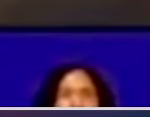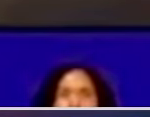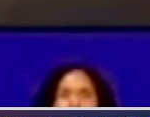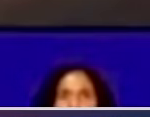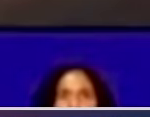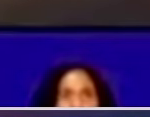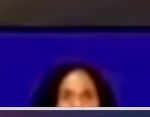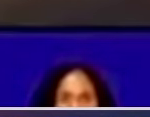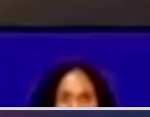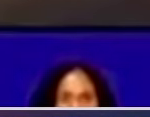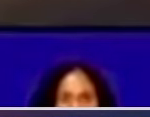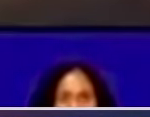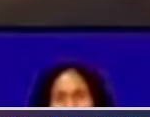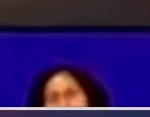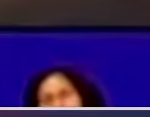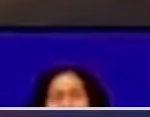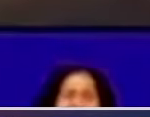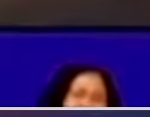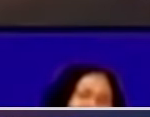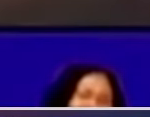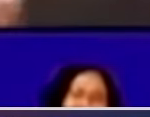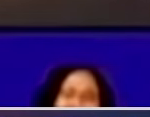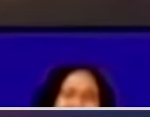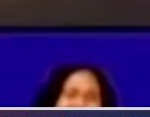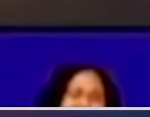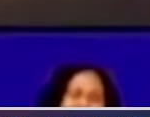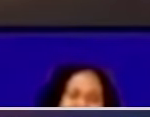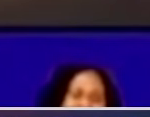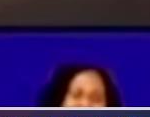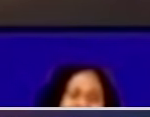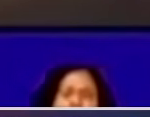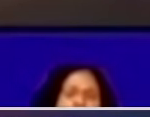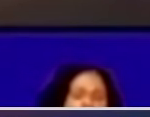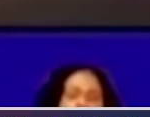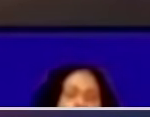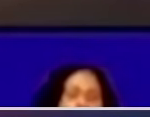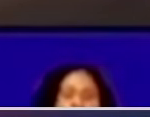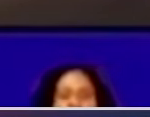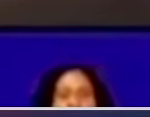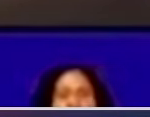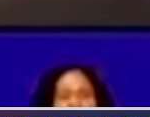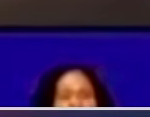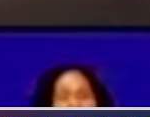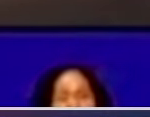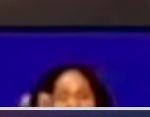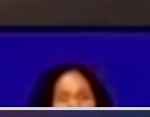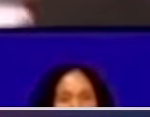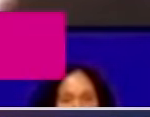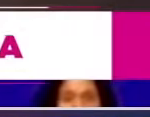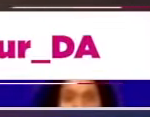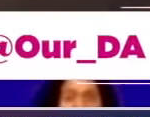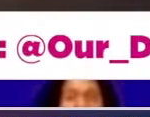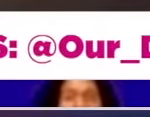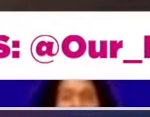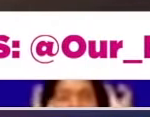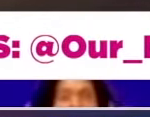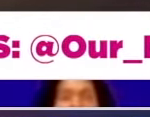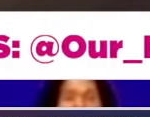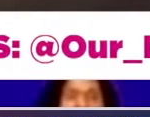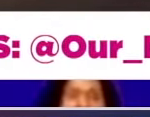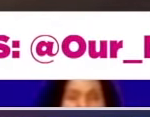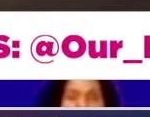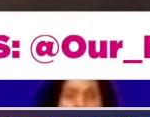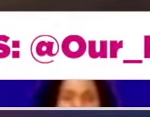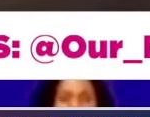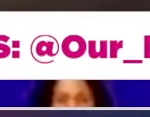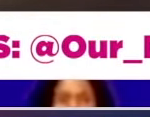same pronouncements and promises each year about how jobs are going to be created, how load shedding will end, how broadband spectrum will be